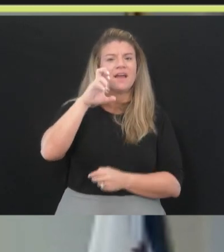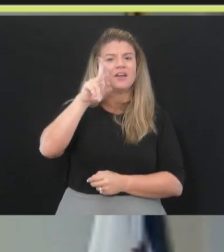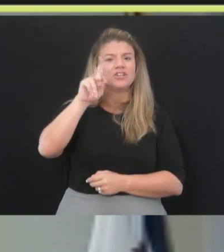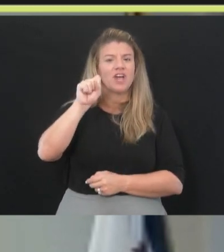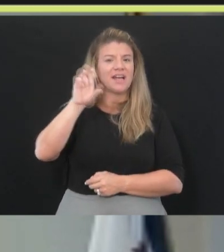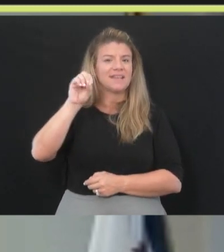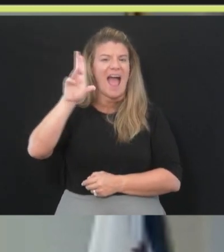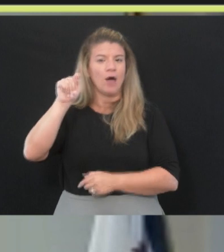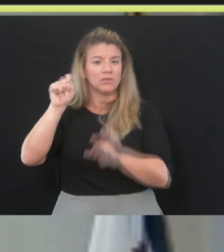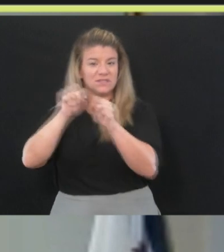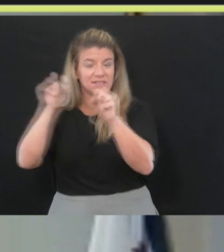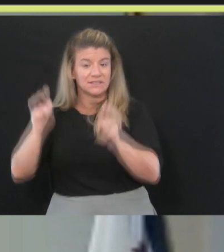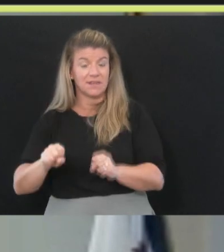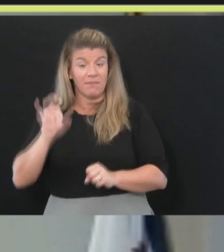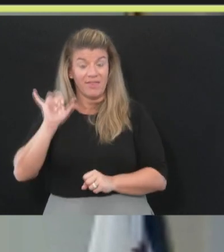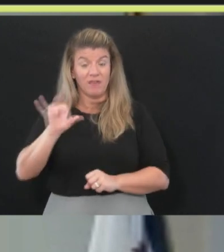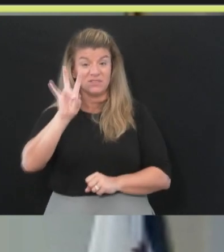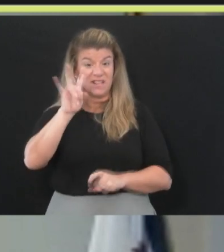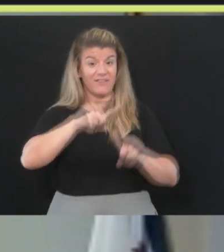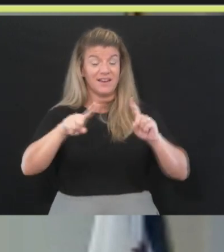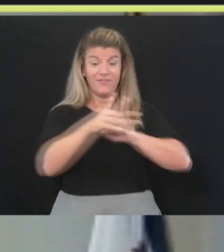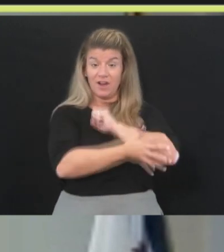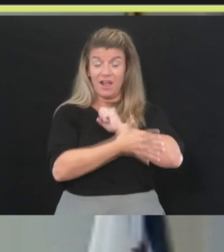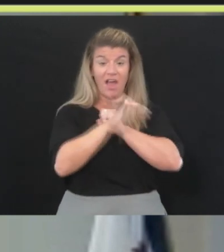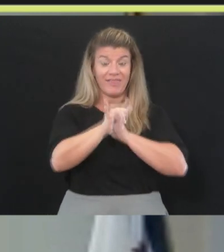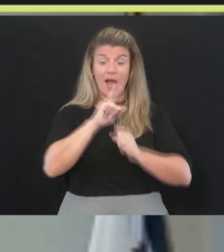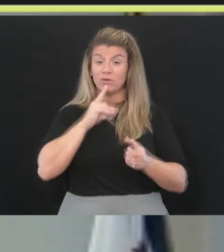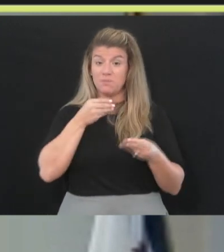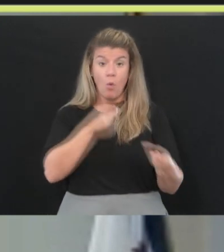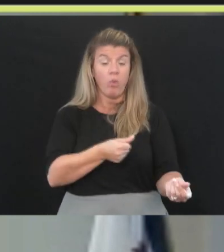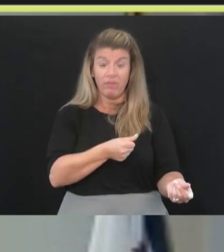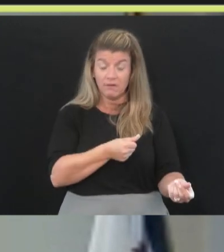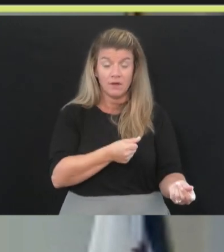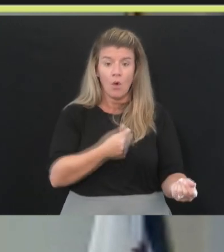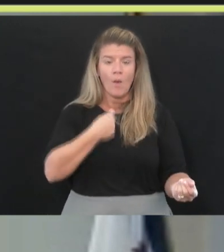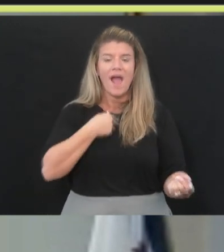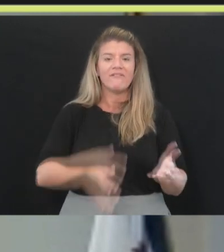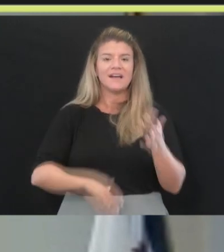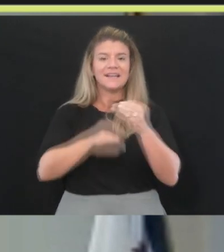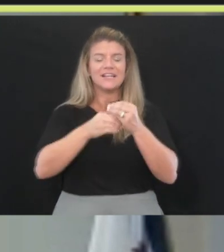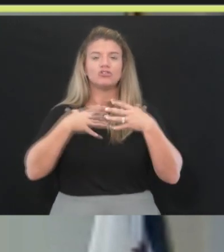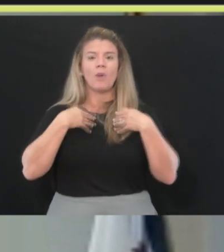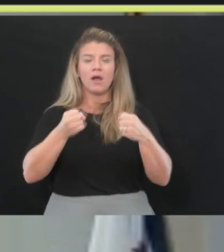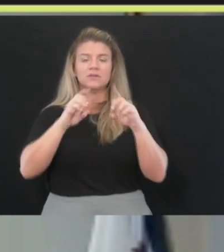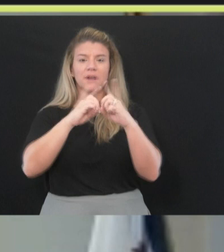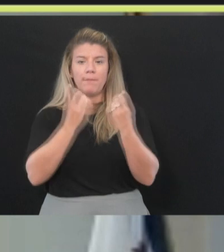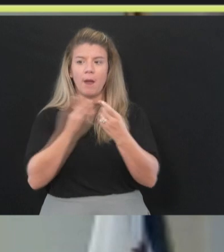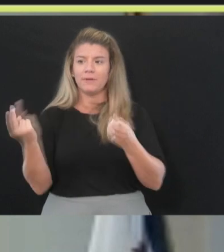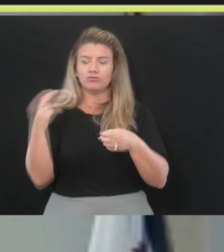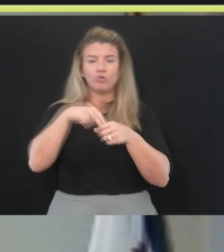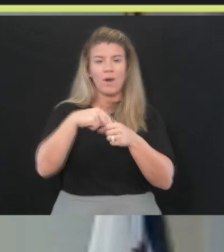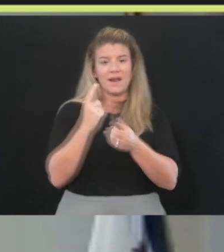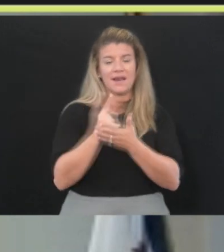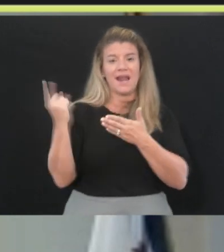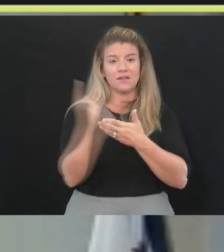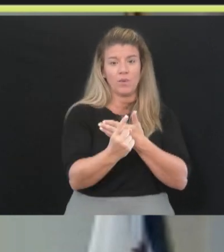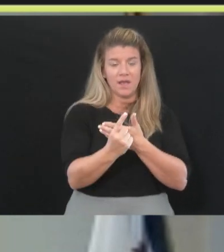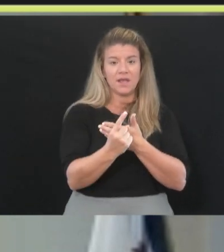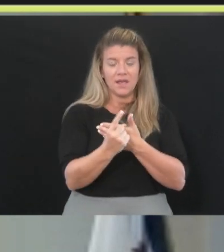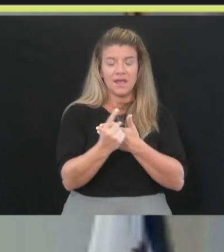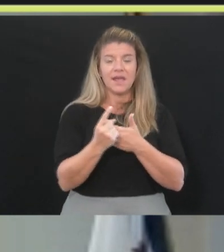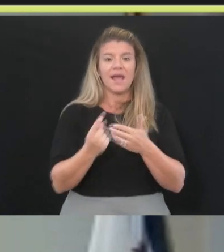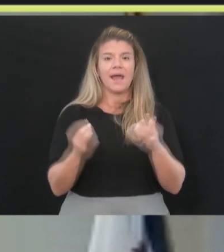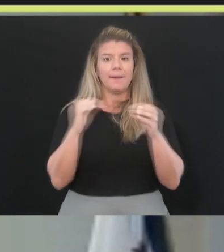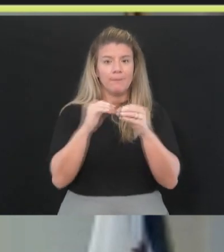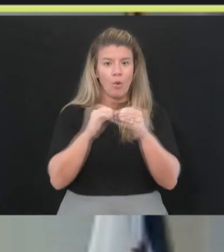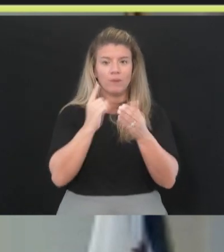this weekend, and that seemed to go very smoothly. We have additional health departments coming on next week and the following